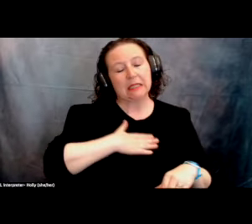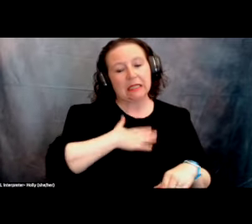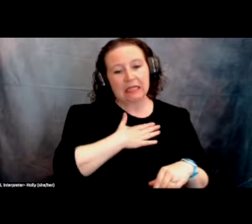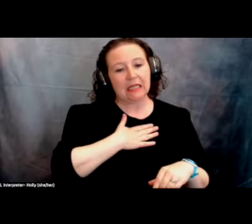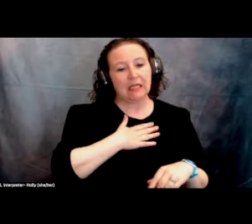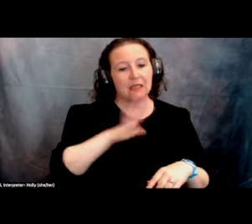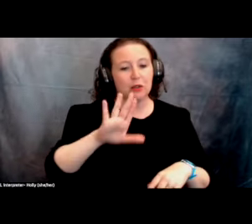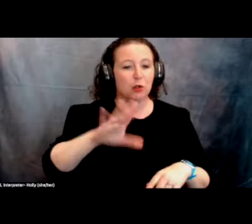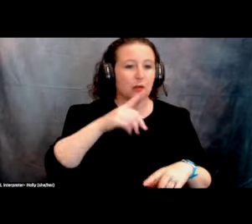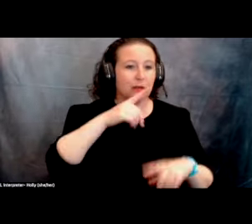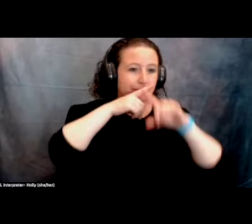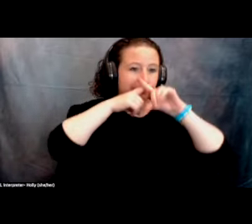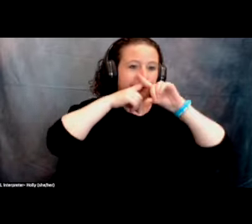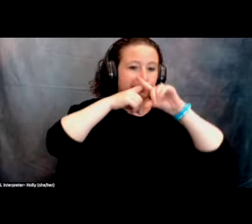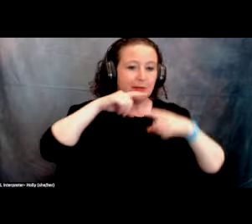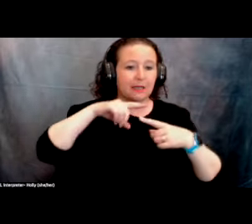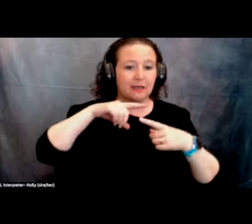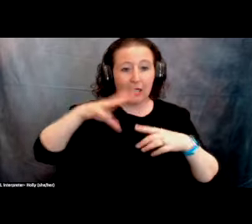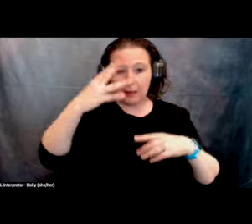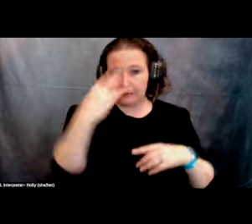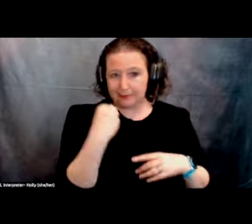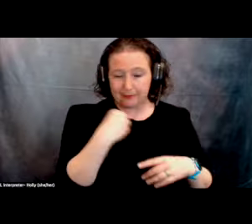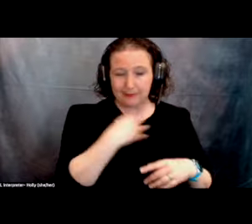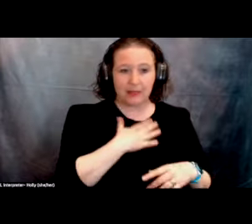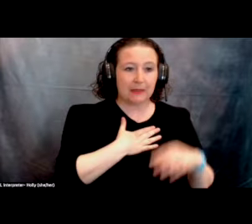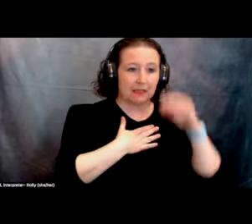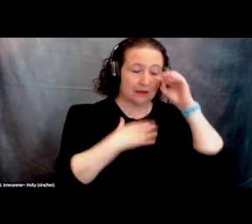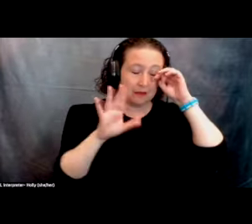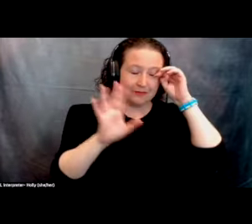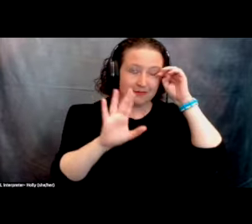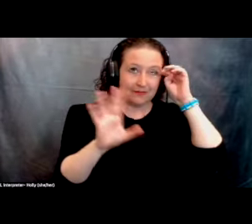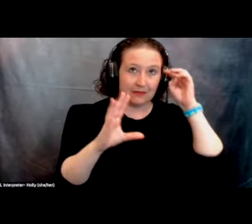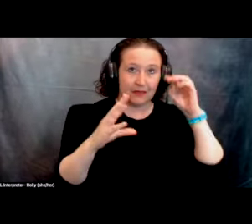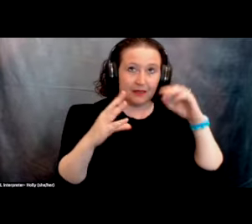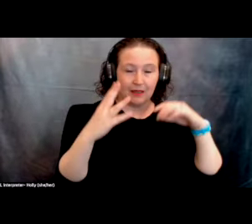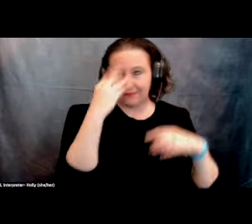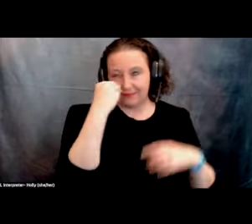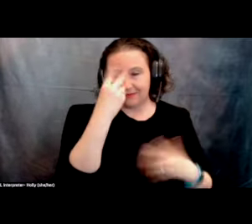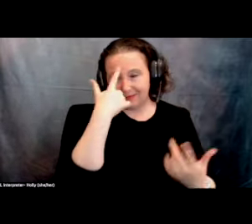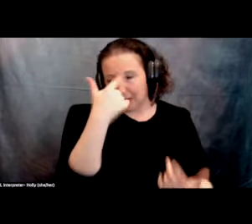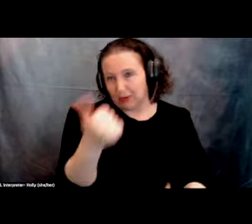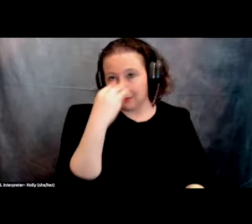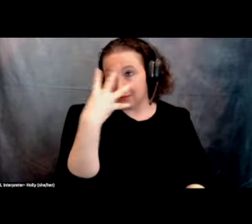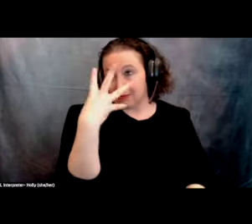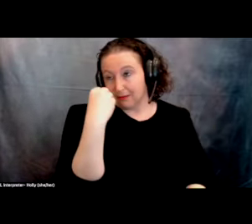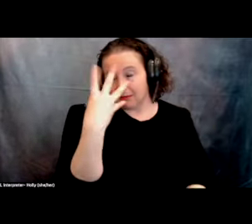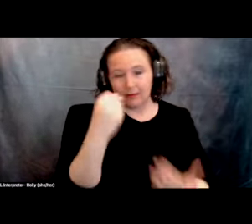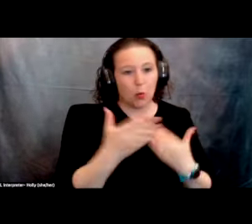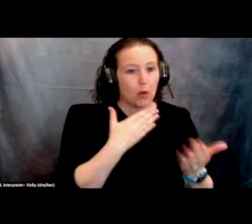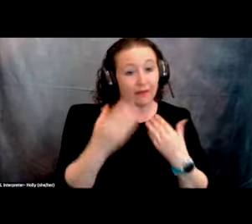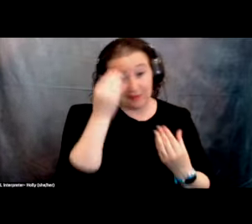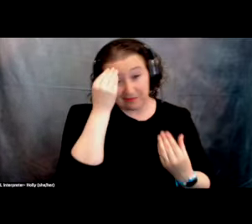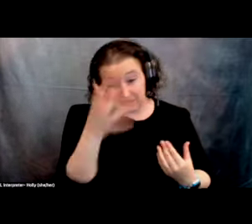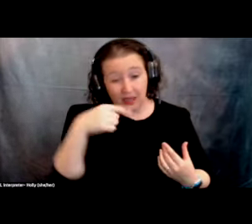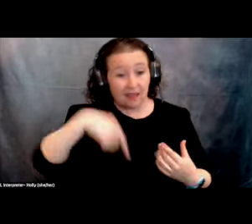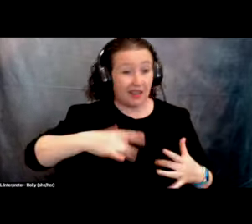microphones muted and your cameras off. Your camera's up to you. But just so you know that this event is being recorded,